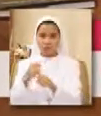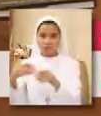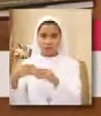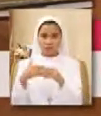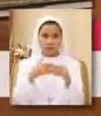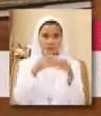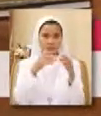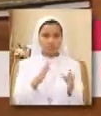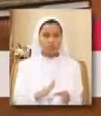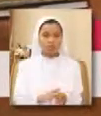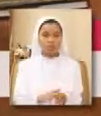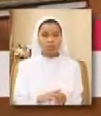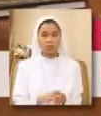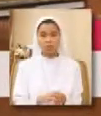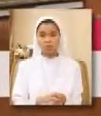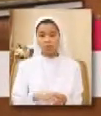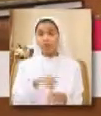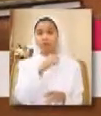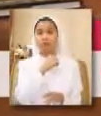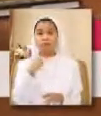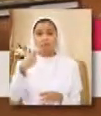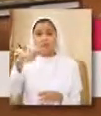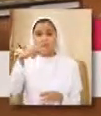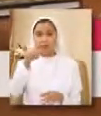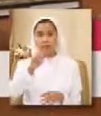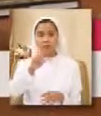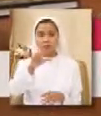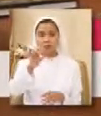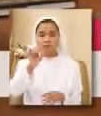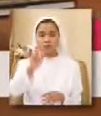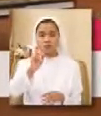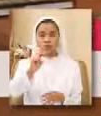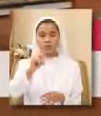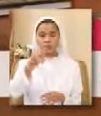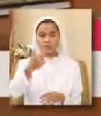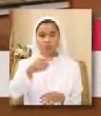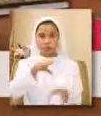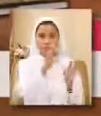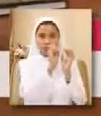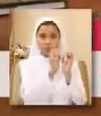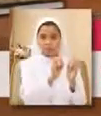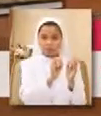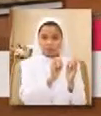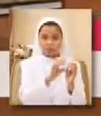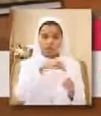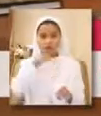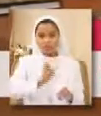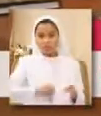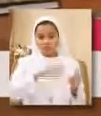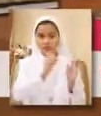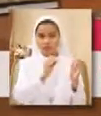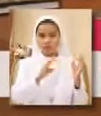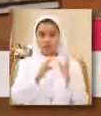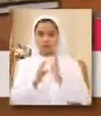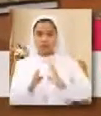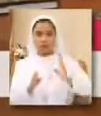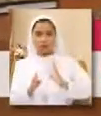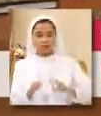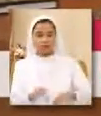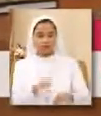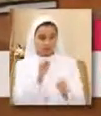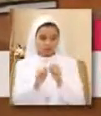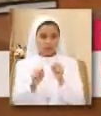teach the brothers? Yes. Certainly I went. So I used to work with the brothers in Jamaica. And